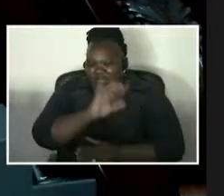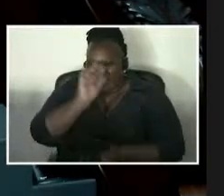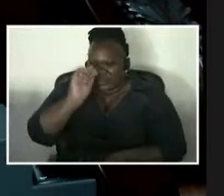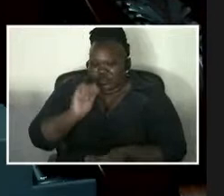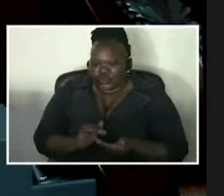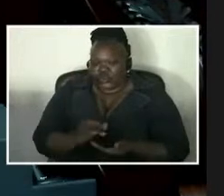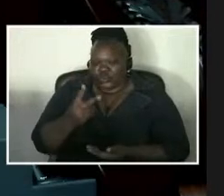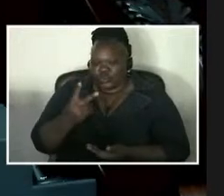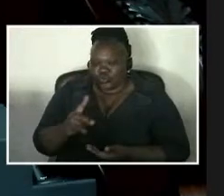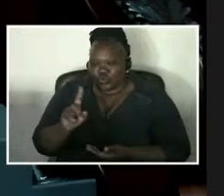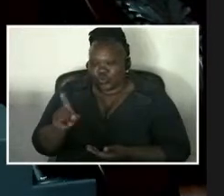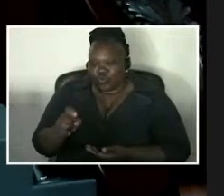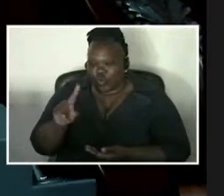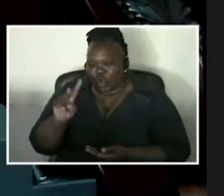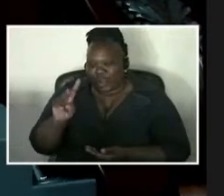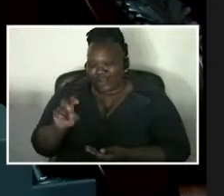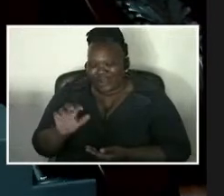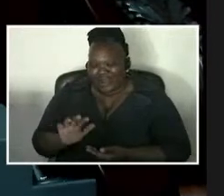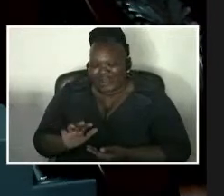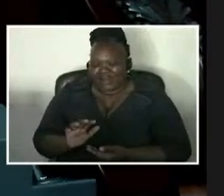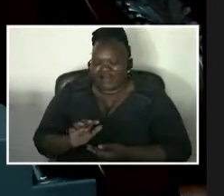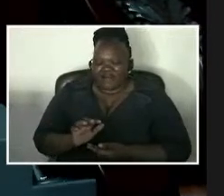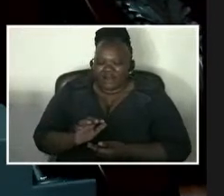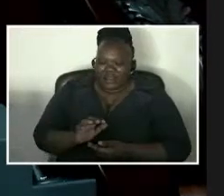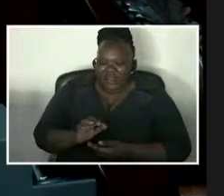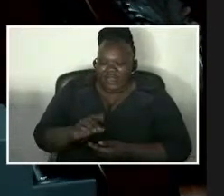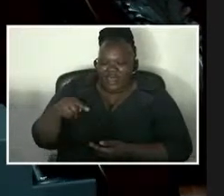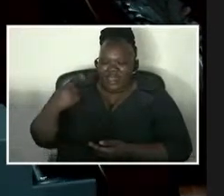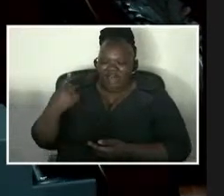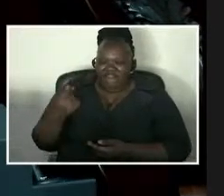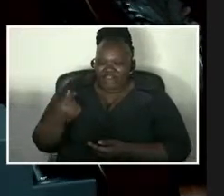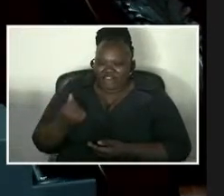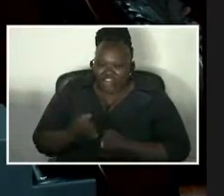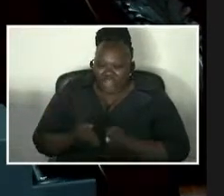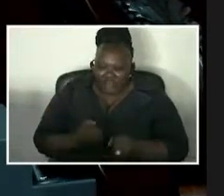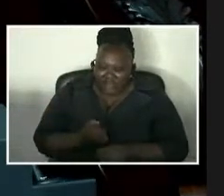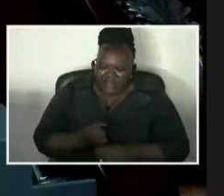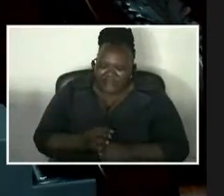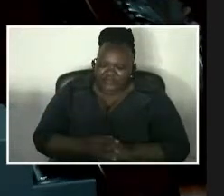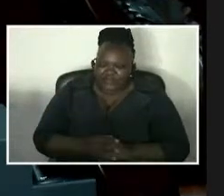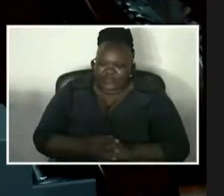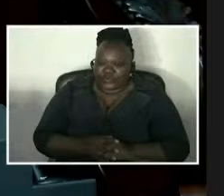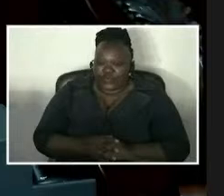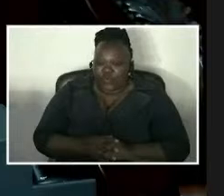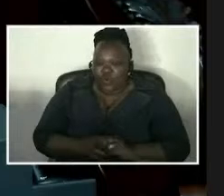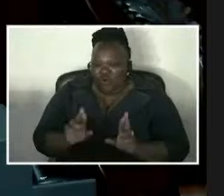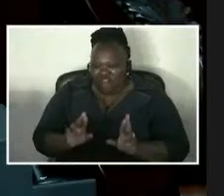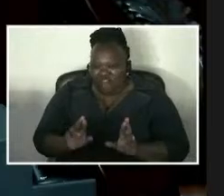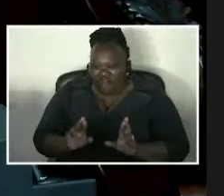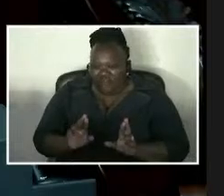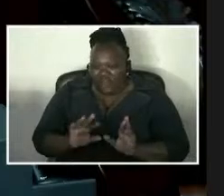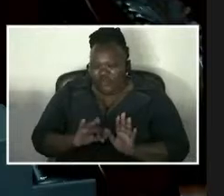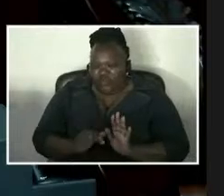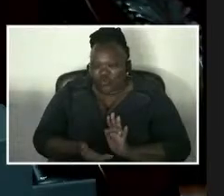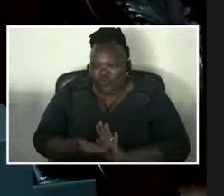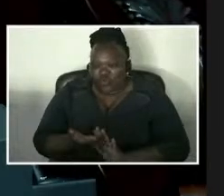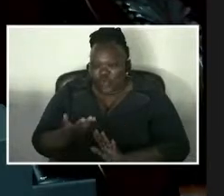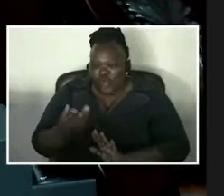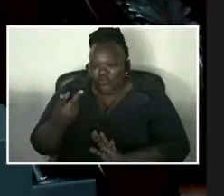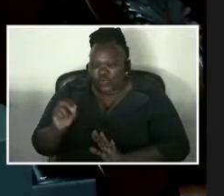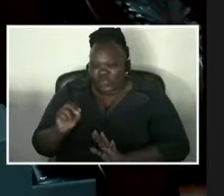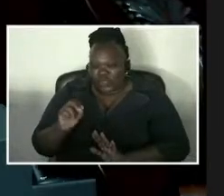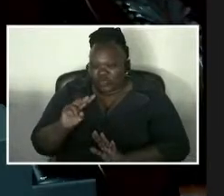and two point nine percent in the next two financial years and hopefully the budget will rise again to 21